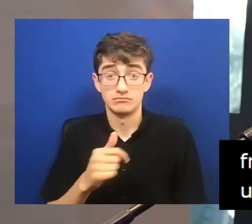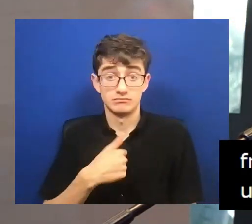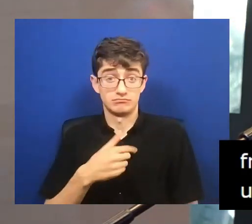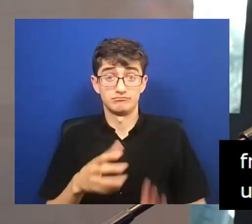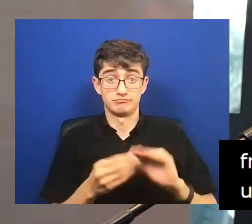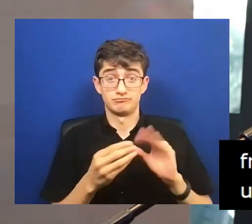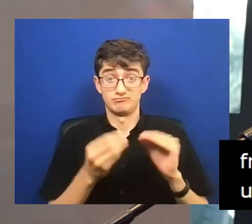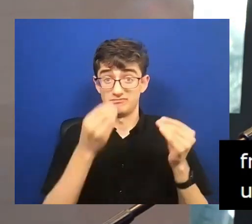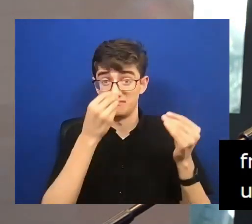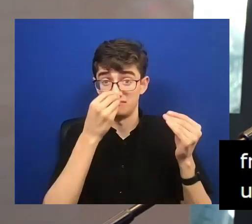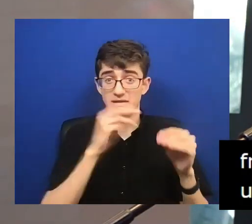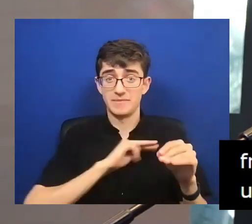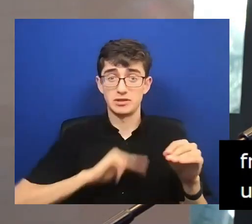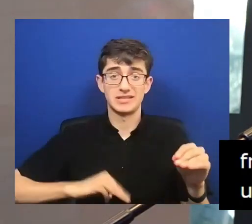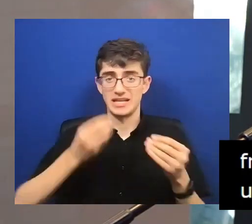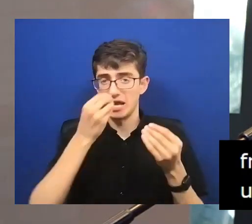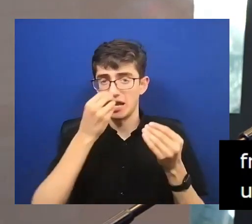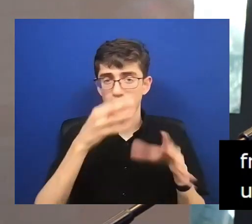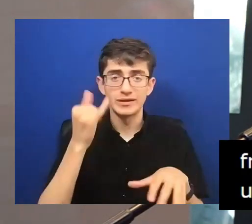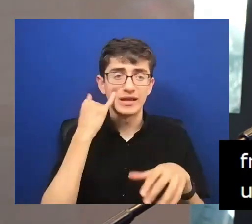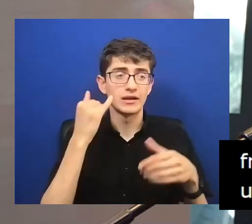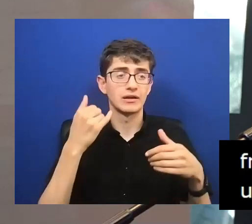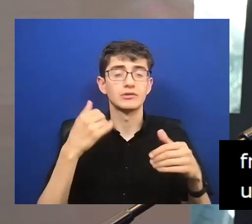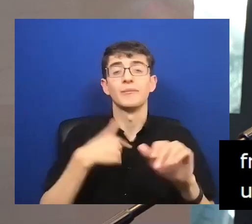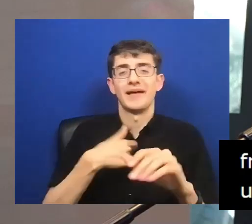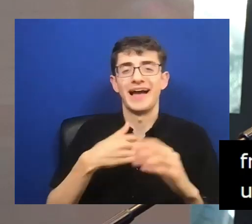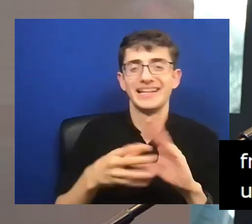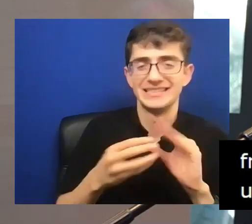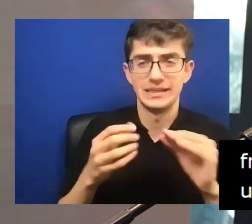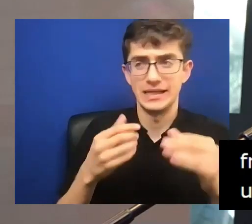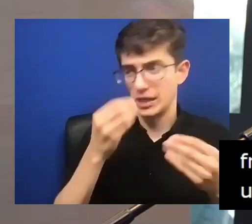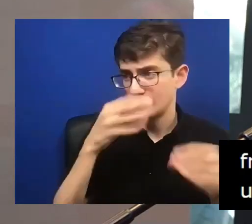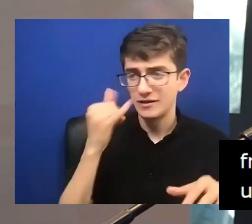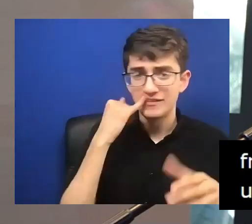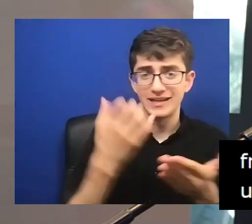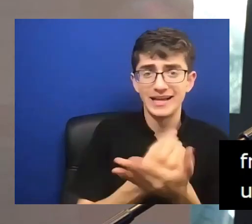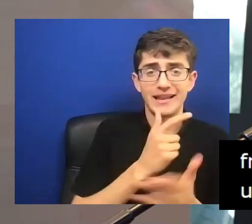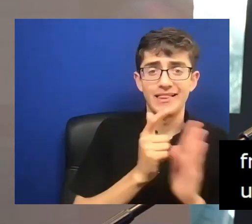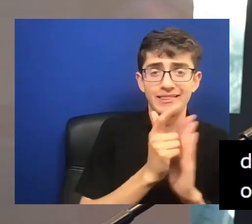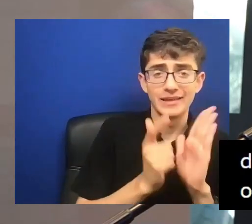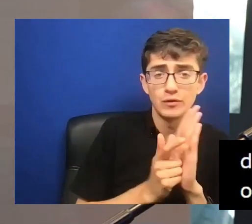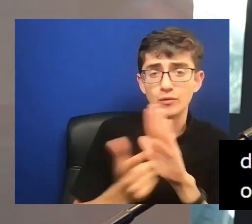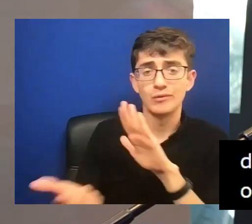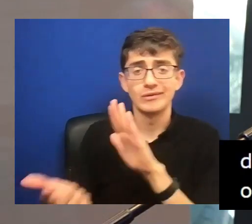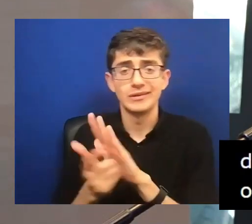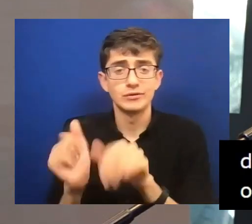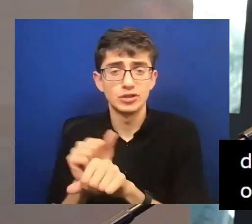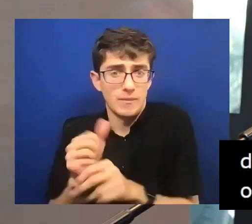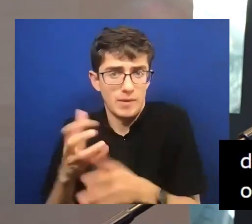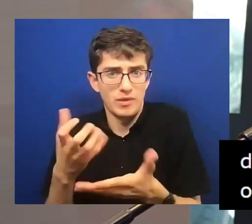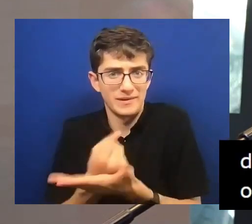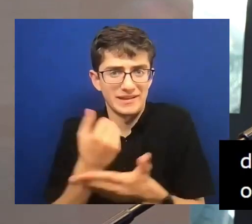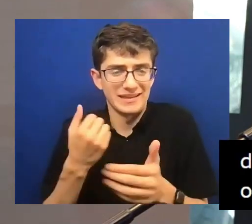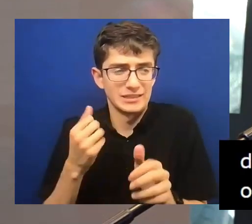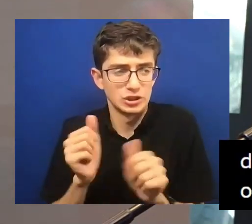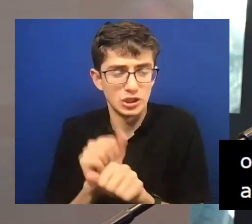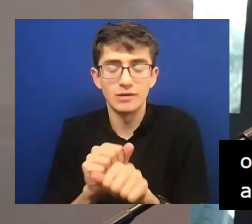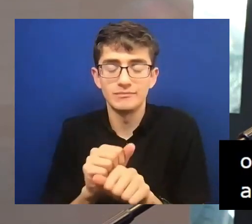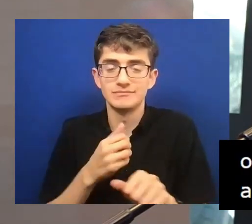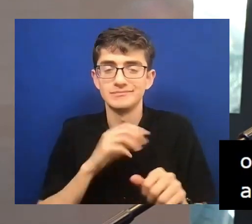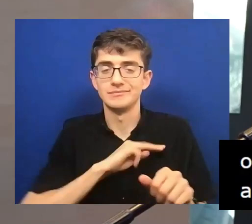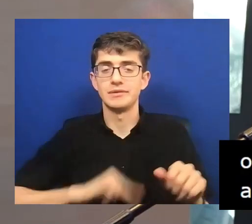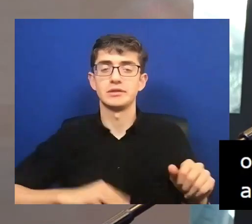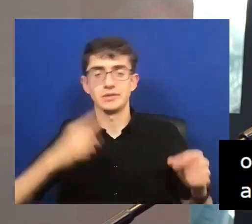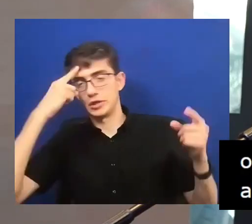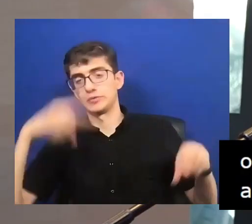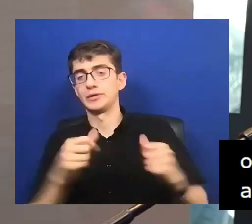job. And the mayor said, I agree with Gail Brewer. The other issue, of course, is just how do you deal with the small businesses in general?